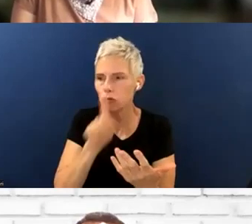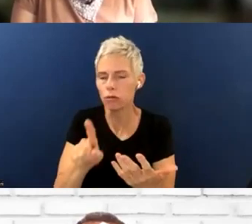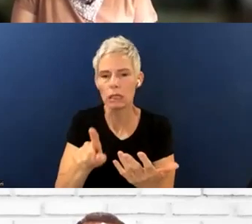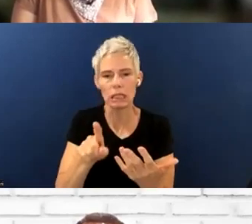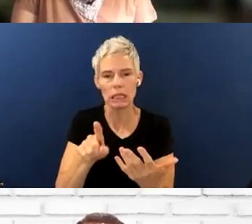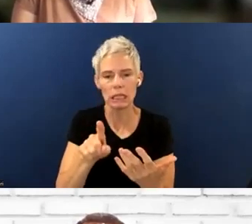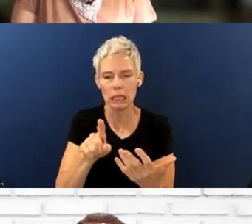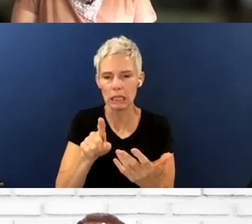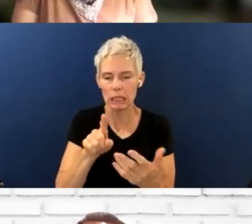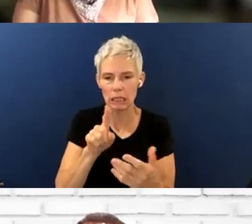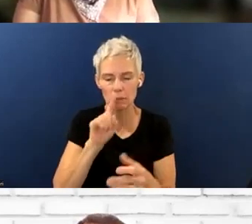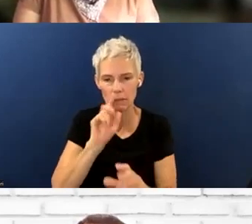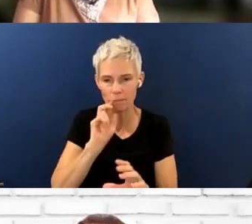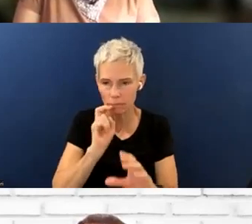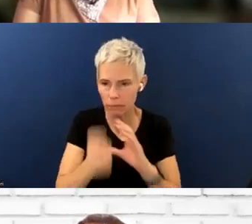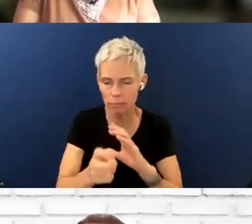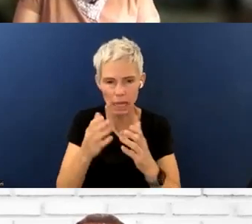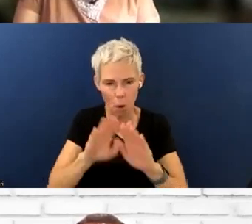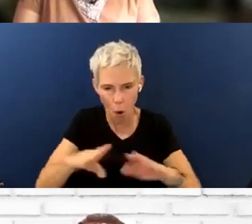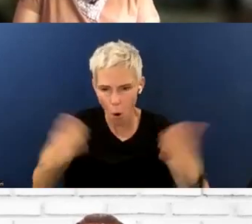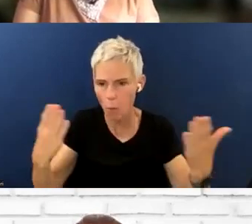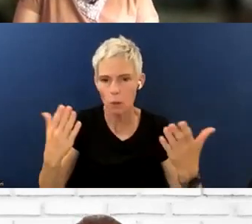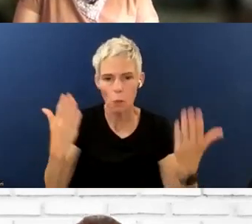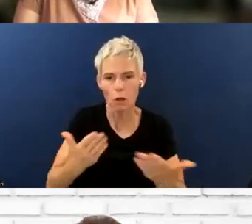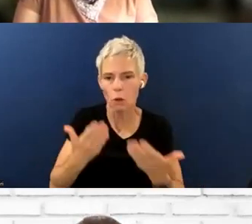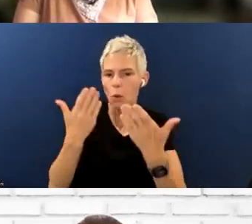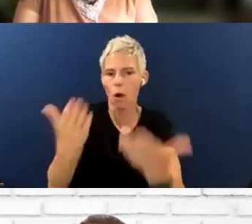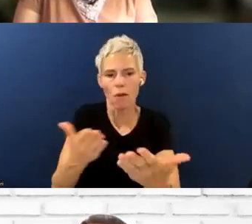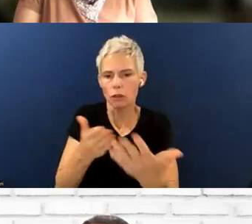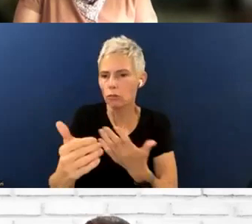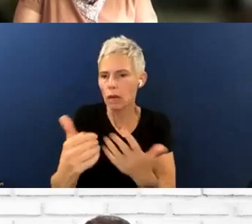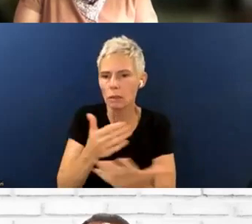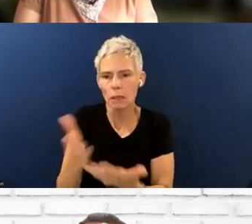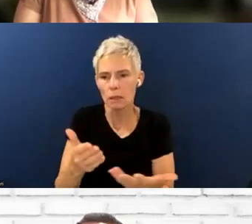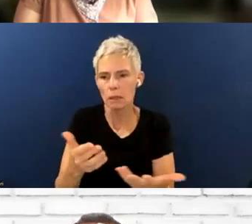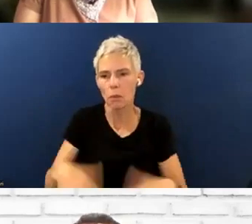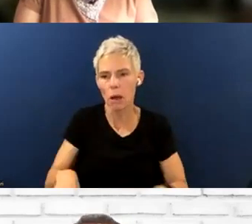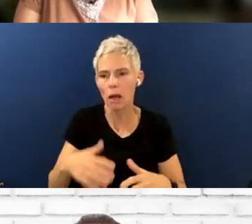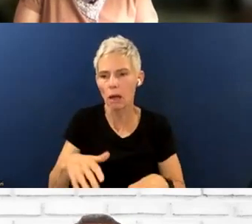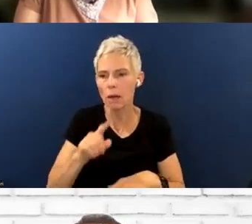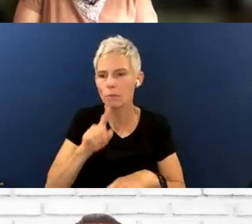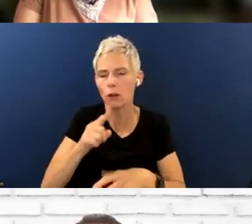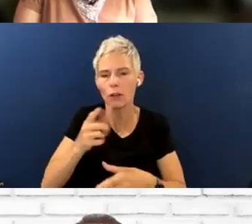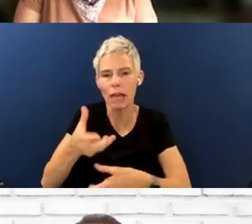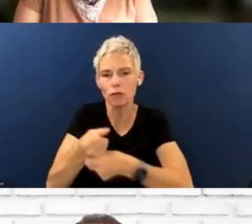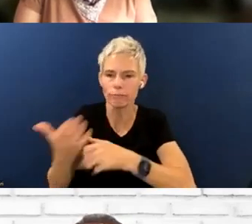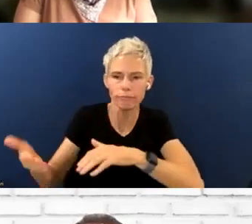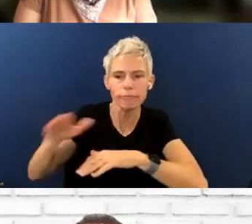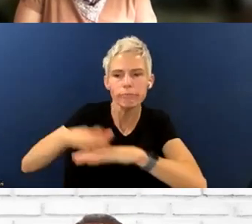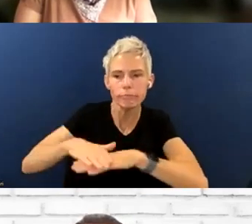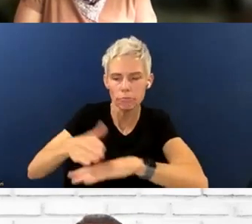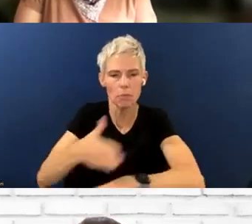being open about what it is that you're offering. I can't imagine that would do anything other than enhance the trust that people would have